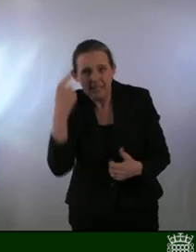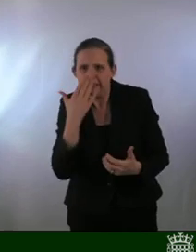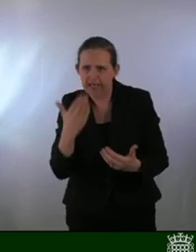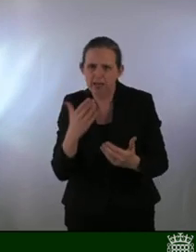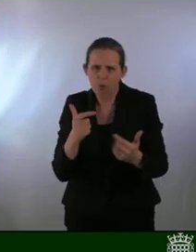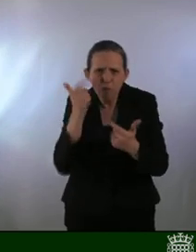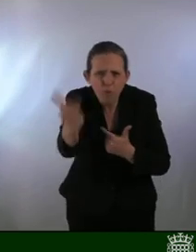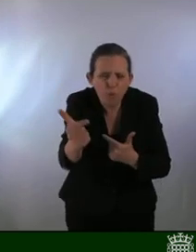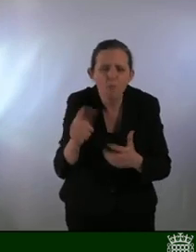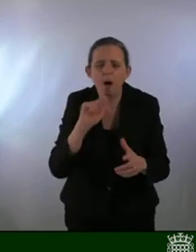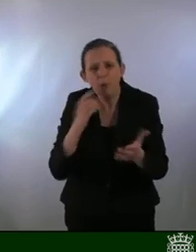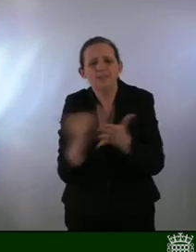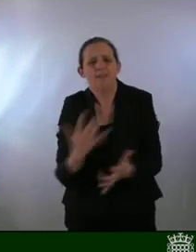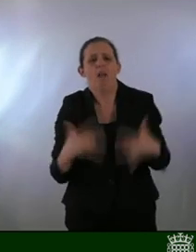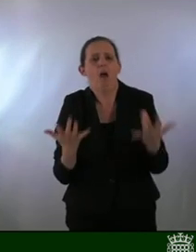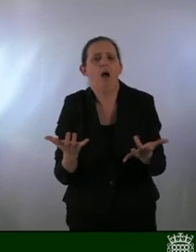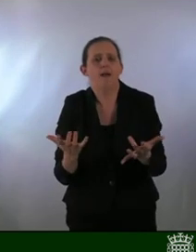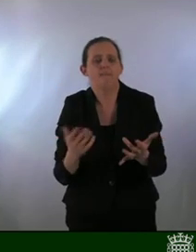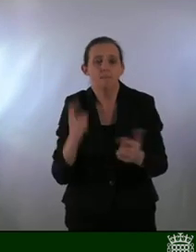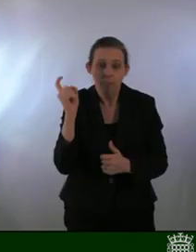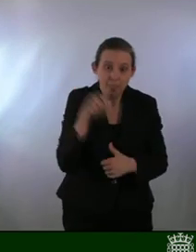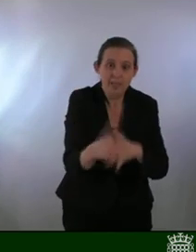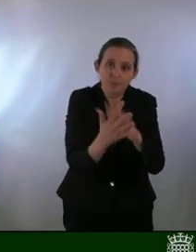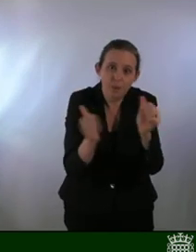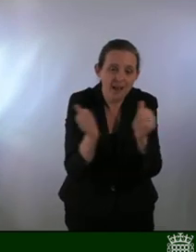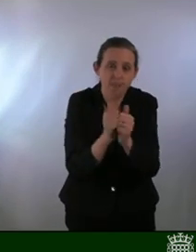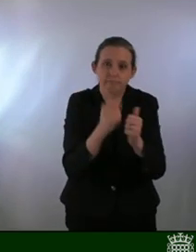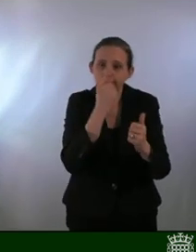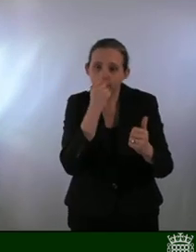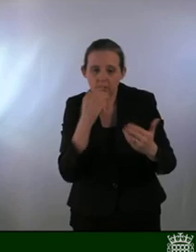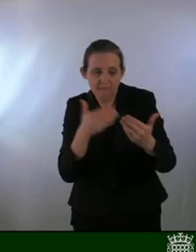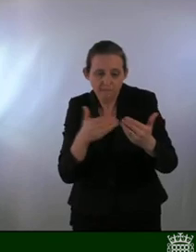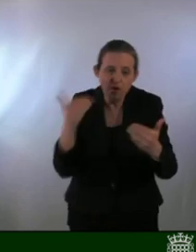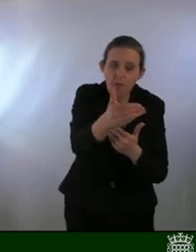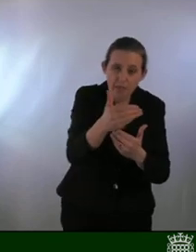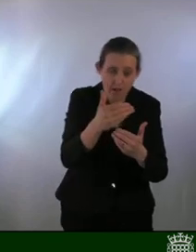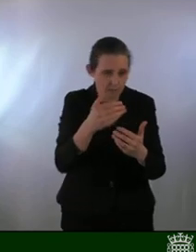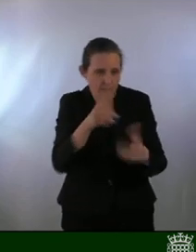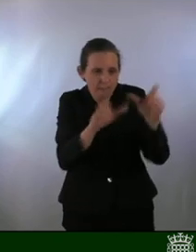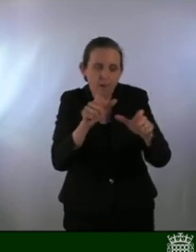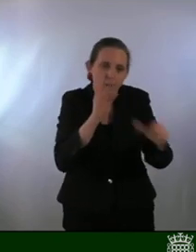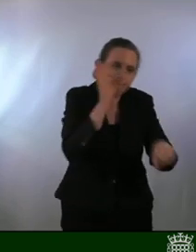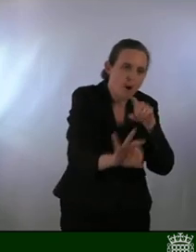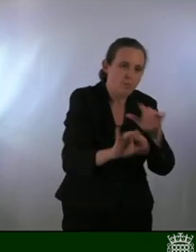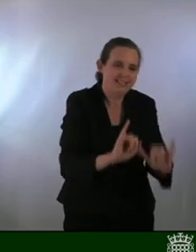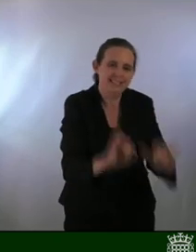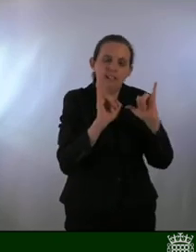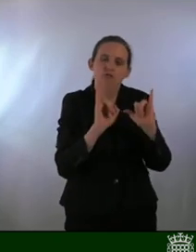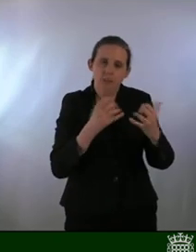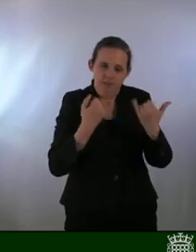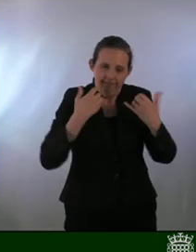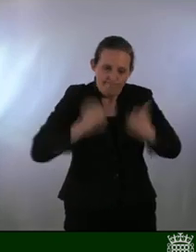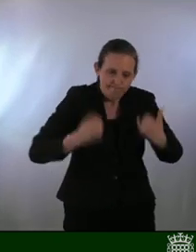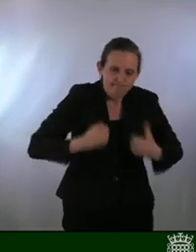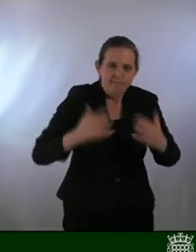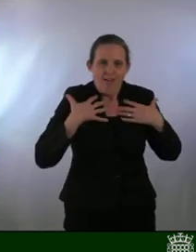this coming weekend, we will need to go even further to ensure that those with the most serious health conditions are largely shielded